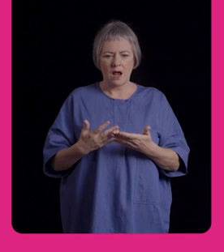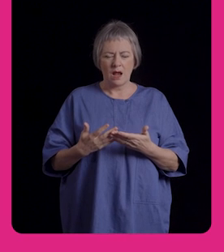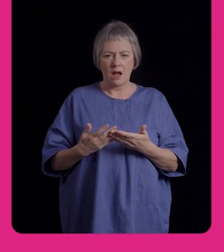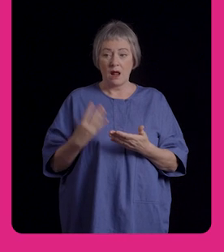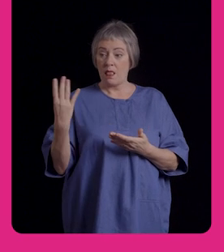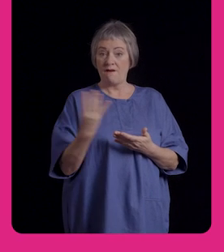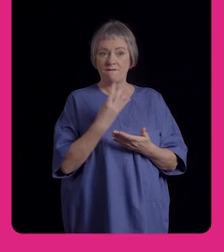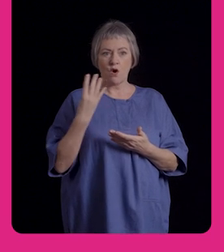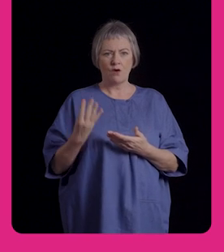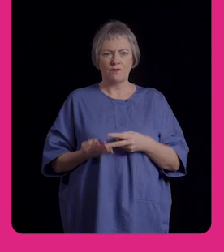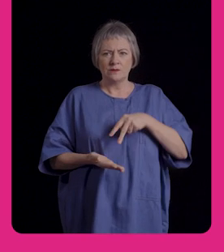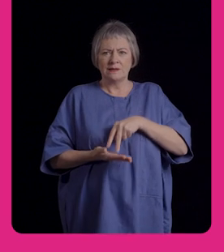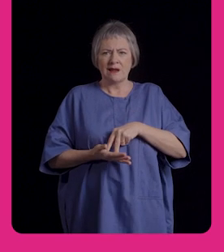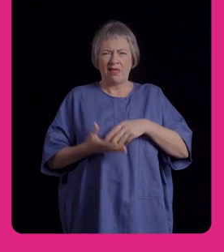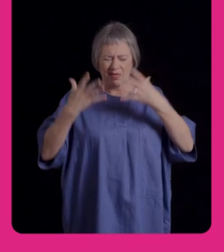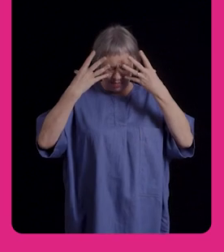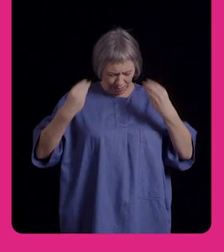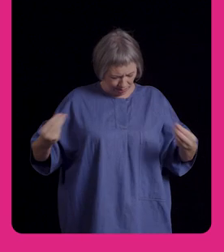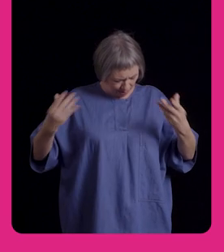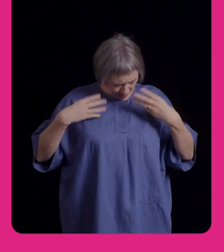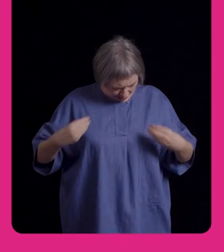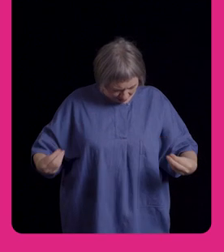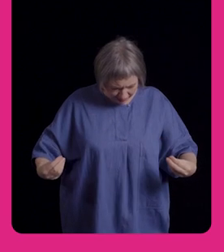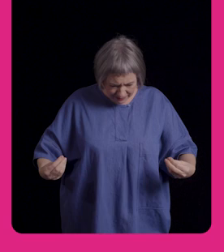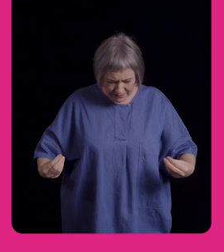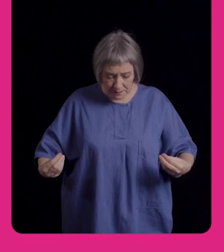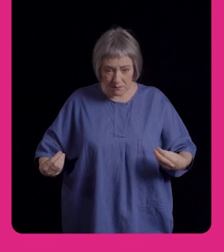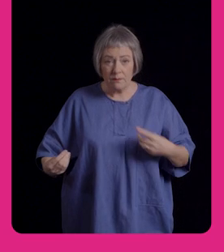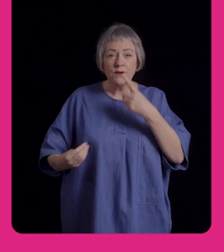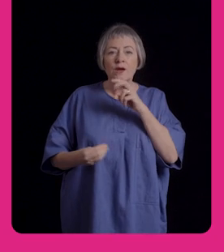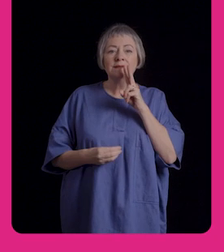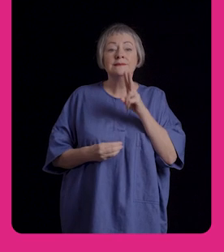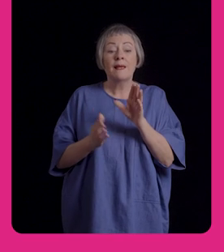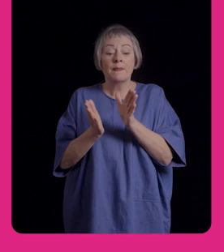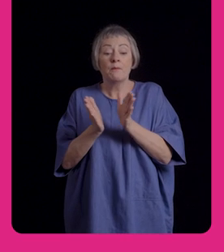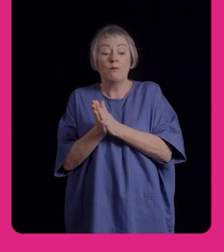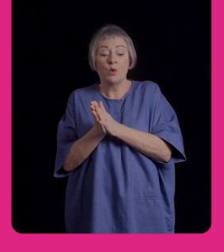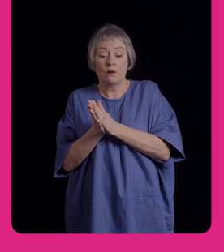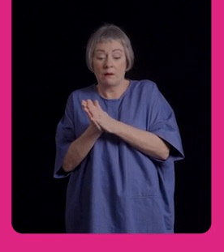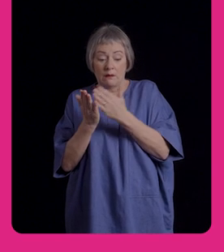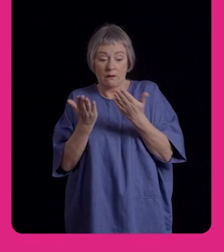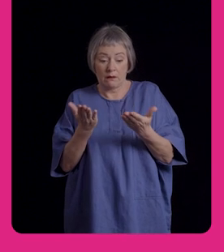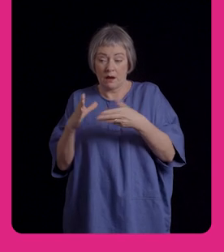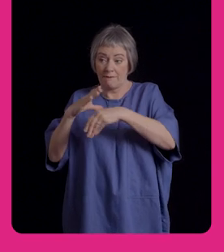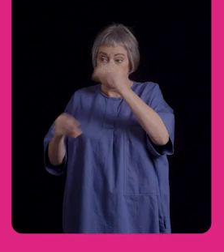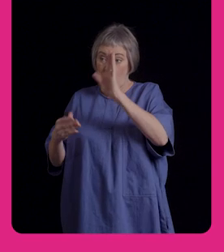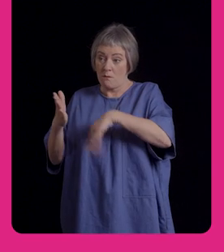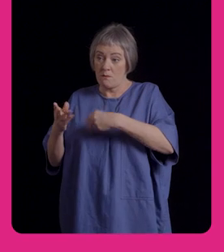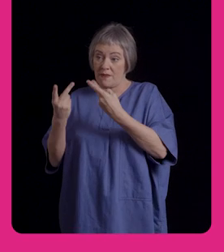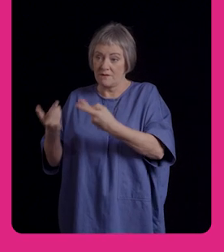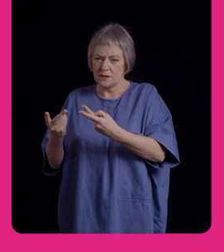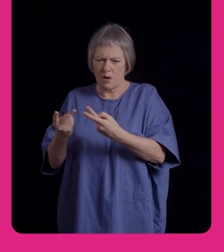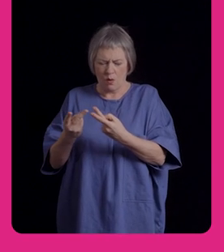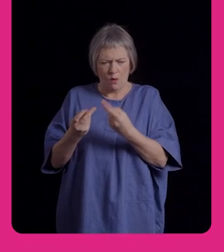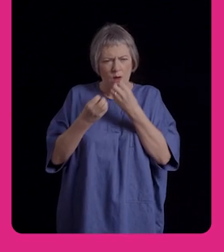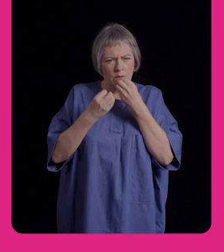Now the four of you are still standing like dripping inside the shop. You can see that the book that they've snatched from the tourist is like a